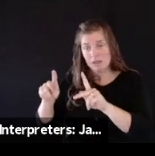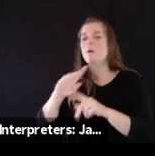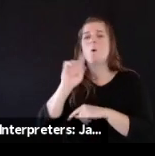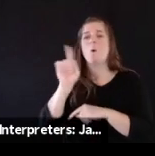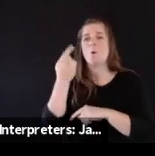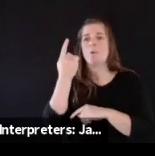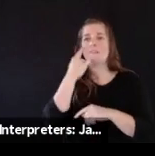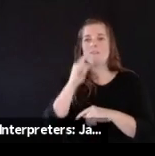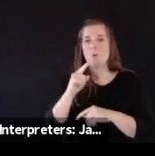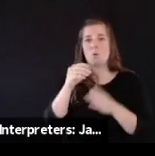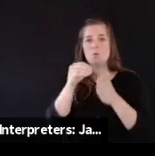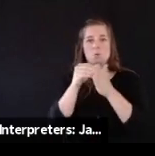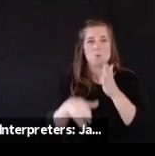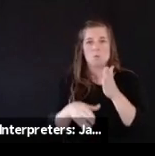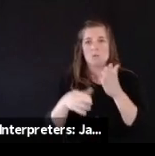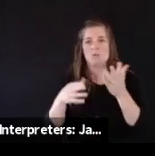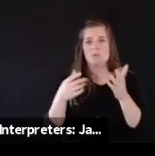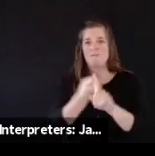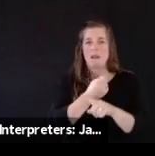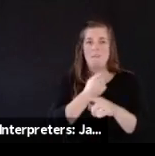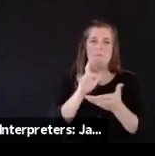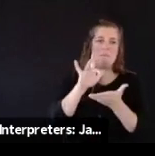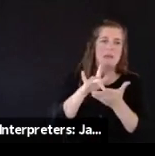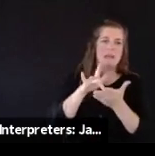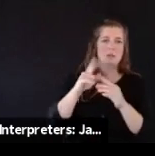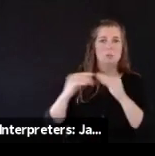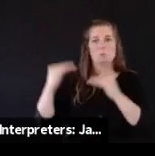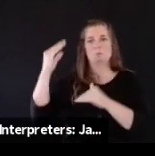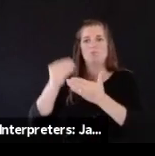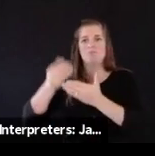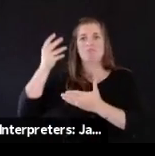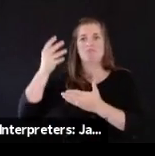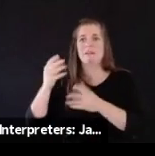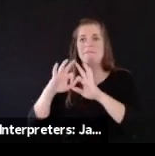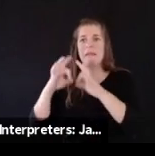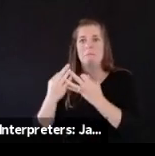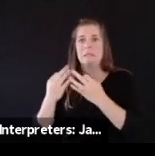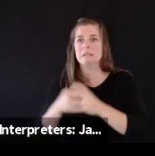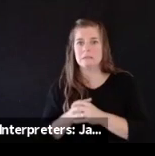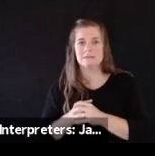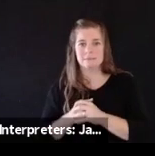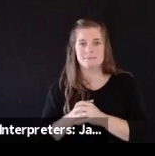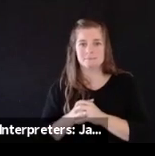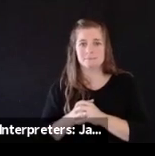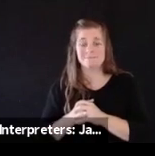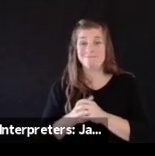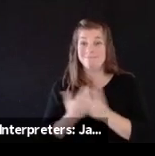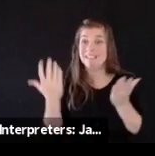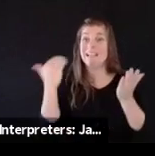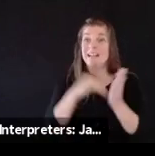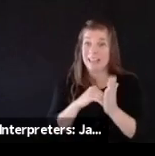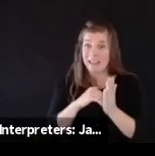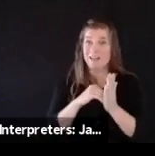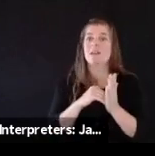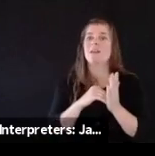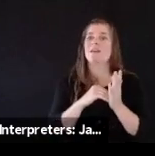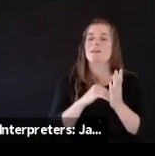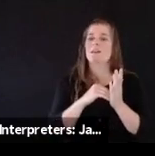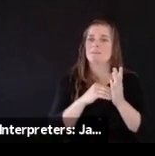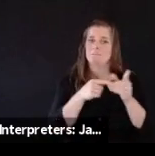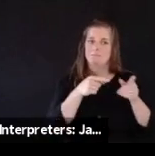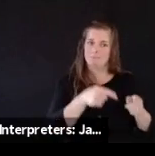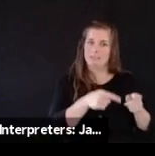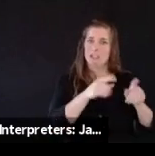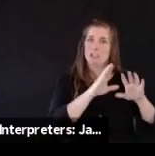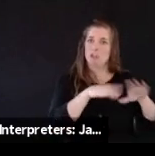children from middle to upper class families and households. And that again reduces the likelihood that children